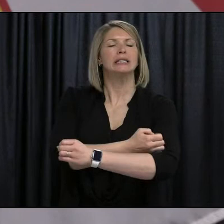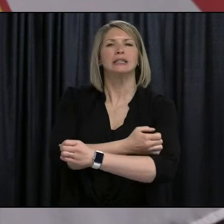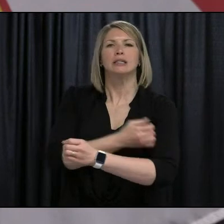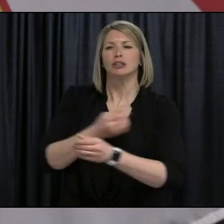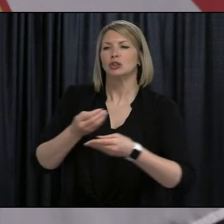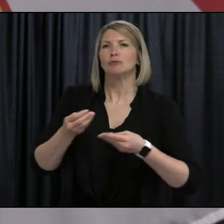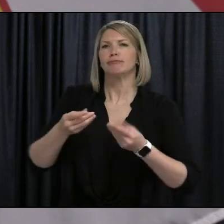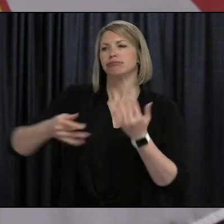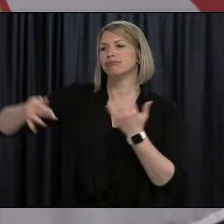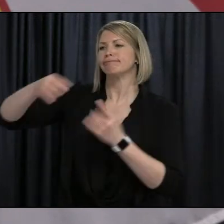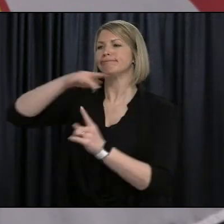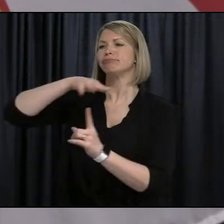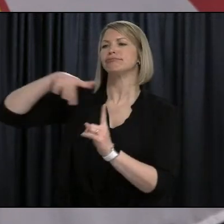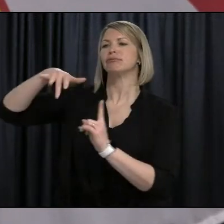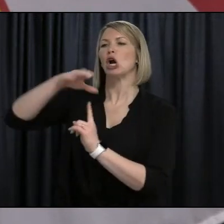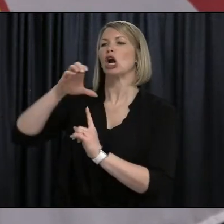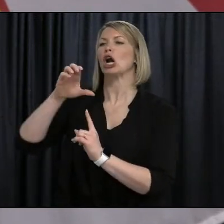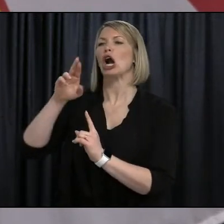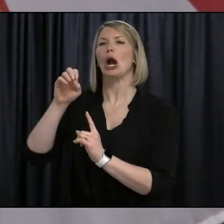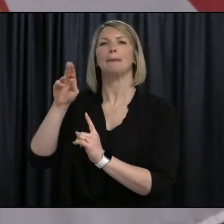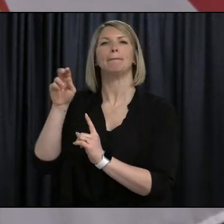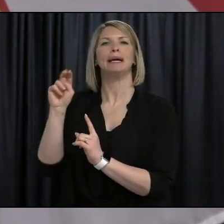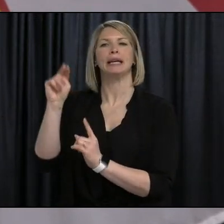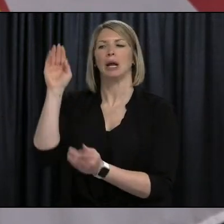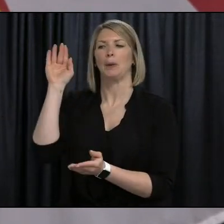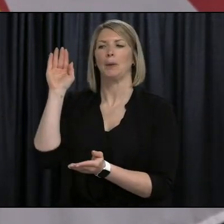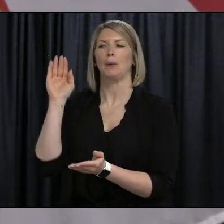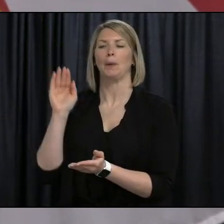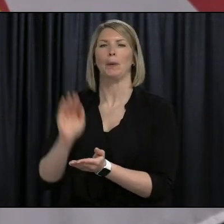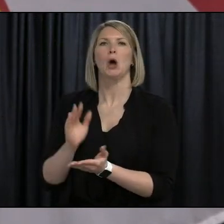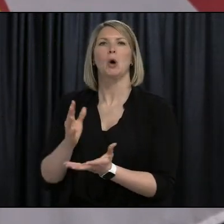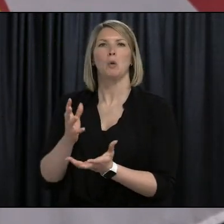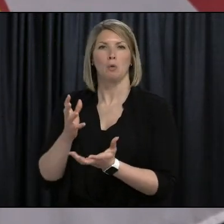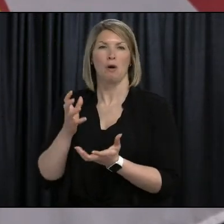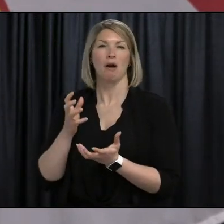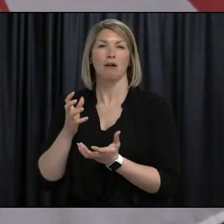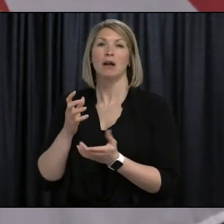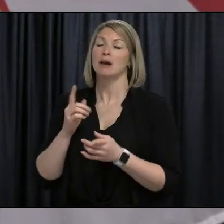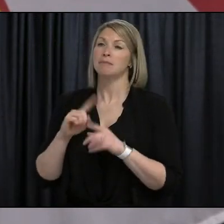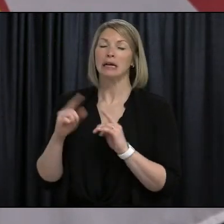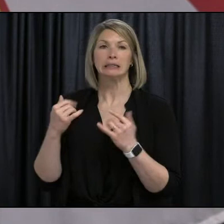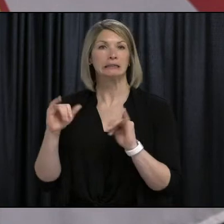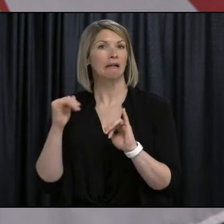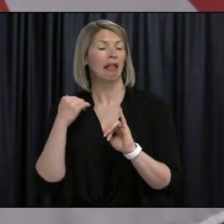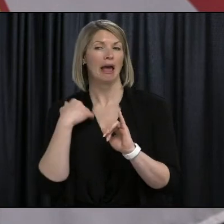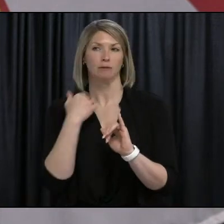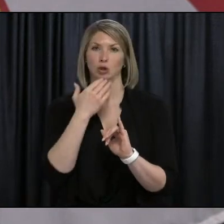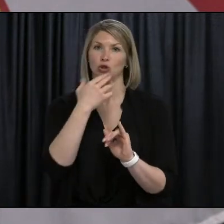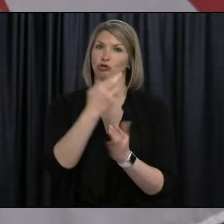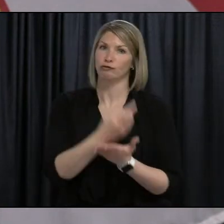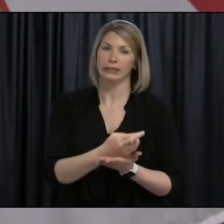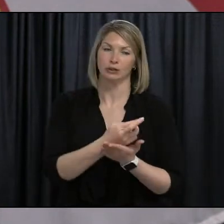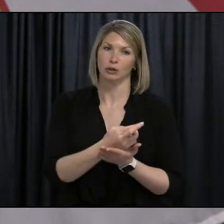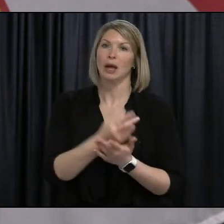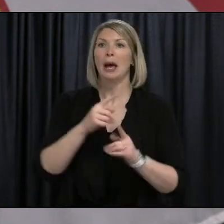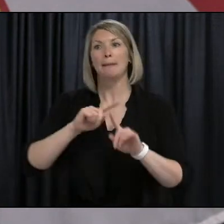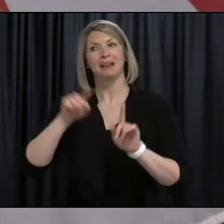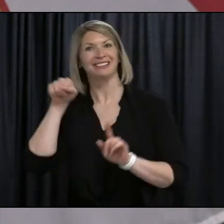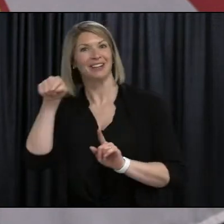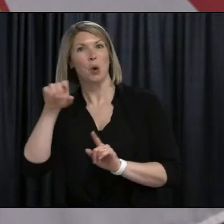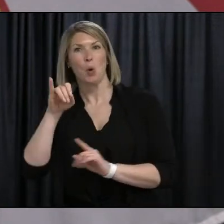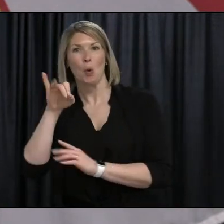think, we still have an incredible resource there, and we still need to continue to use it to help finance,